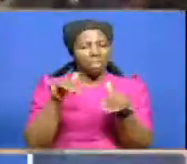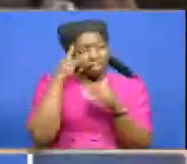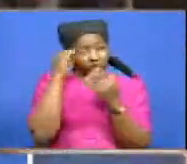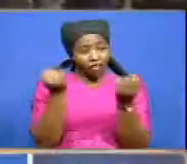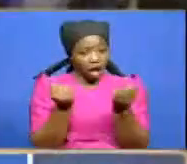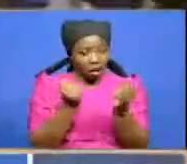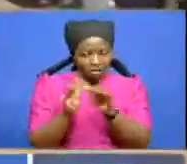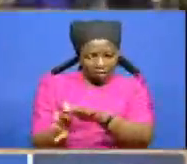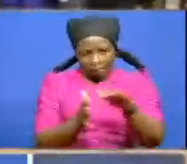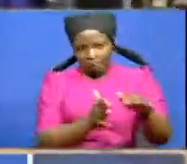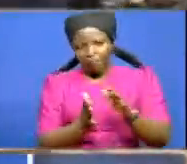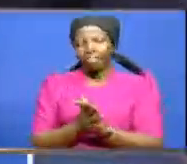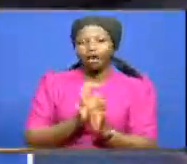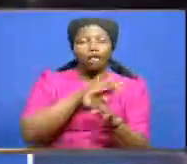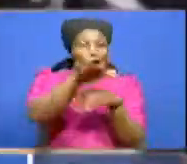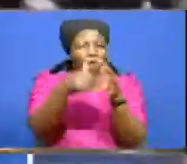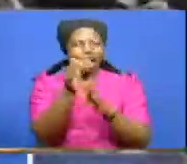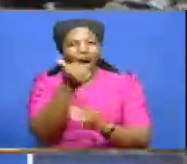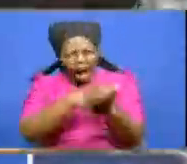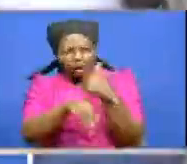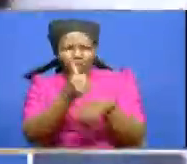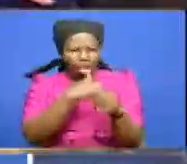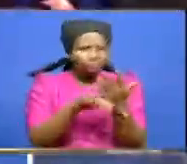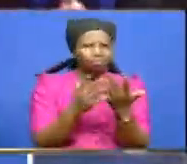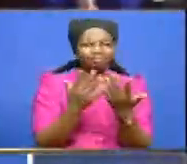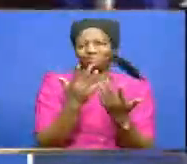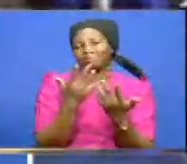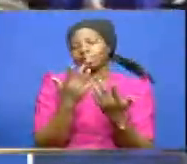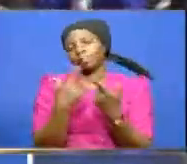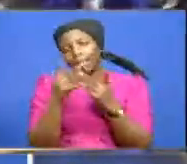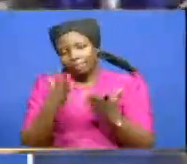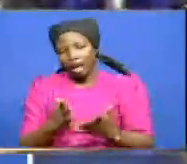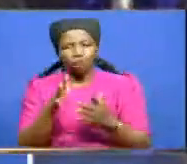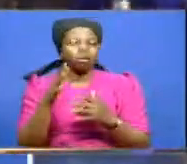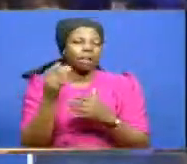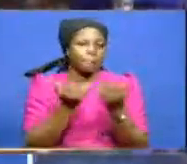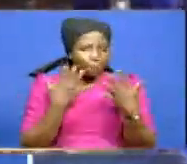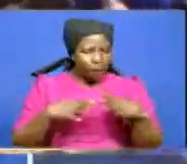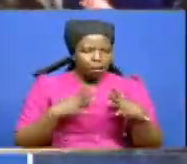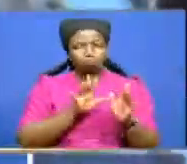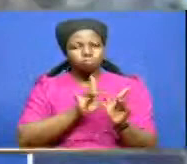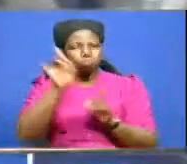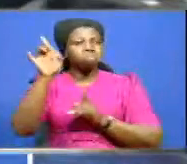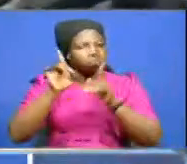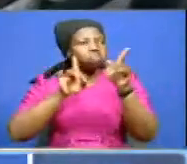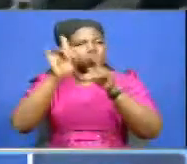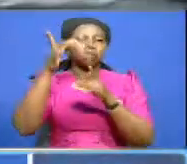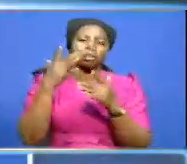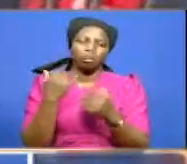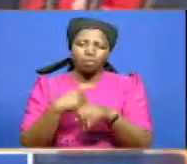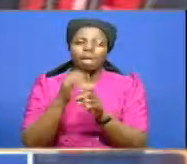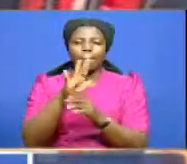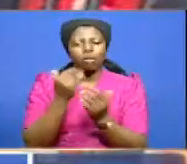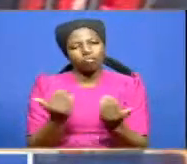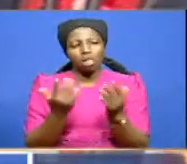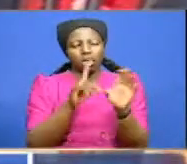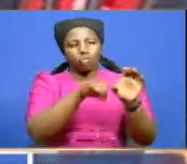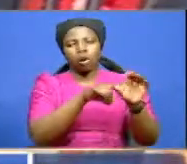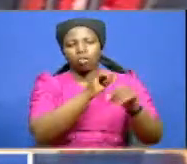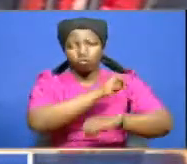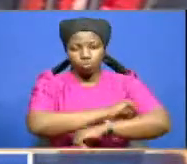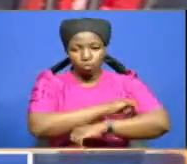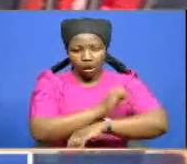But even with all the prevailing circumstances, commuters still manage to travel up country to have their children join schools in January. Na watu wengi sasa